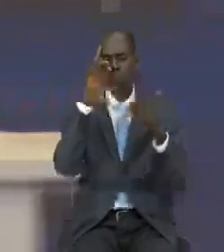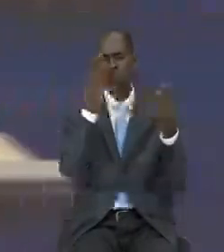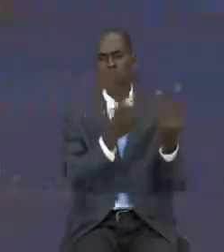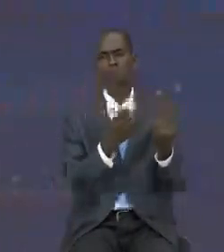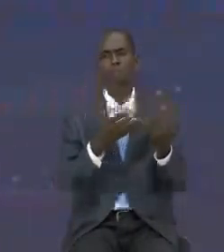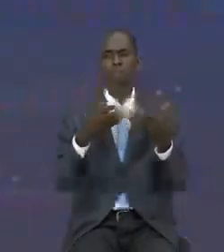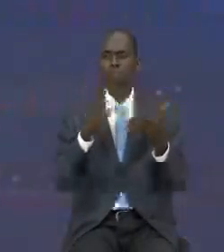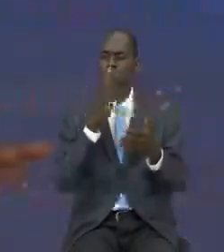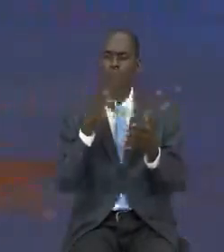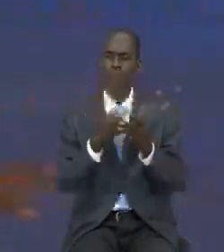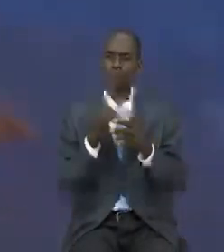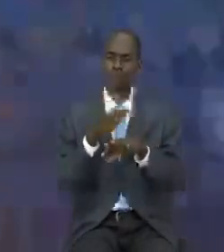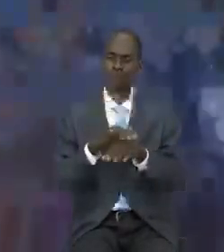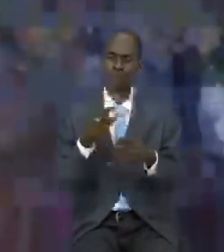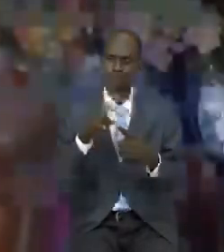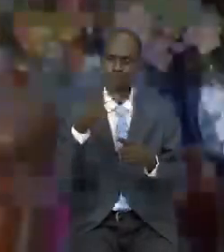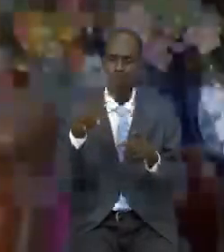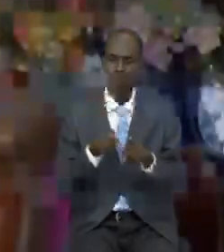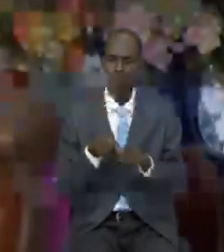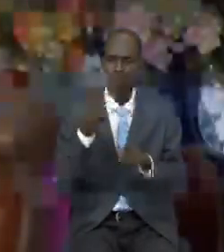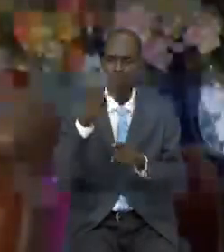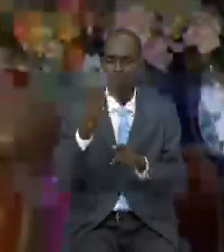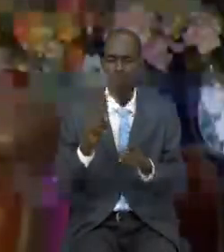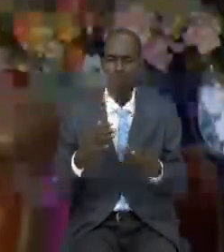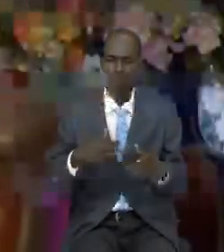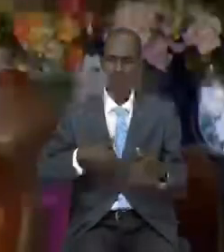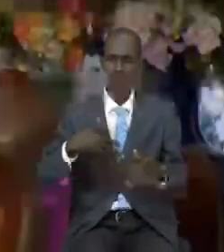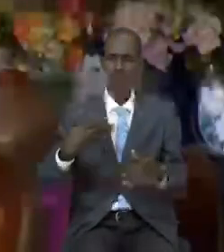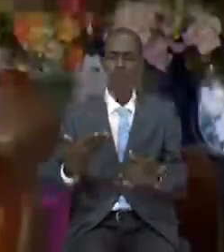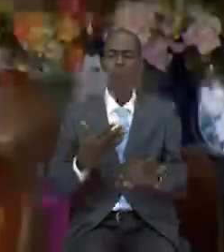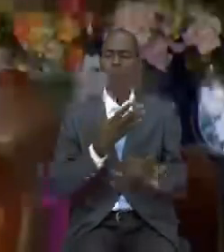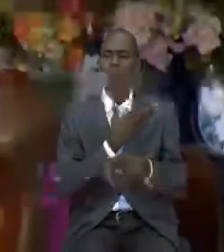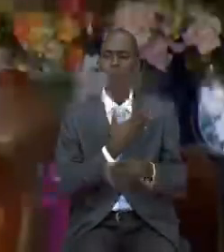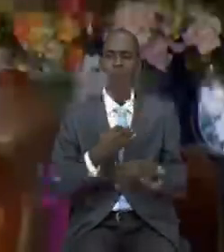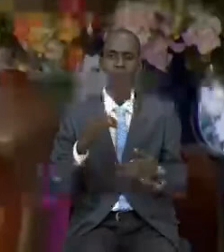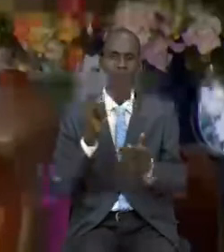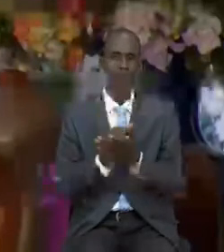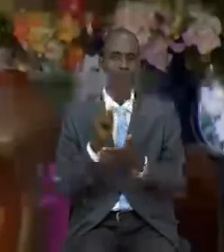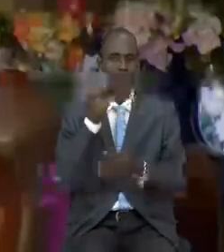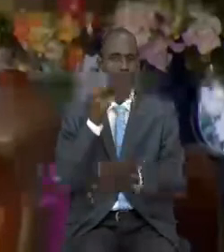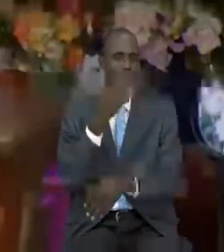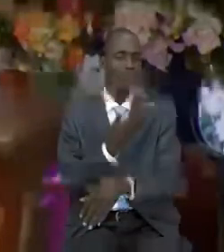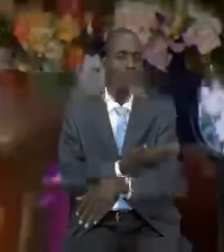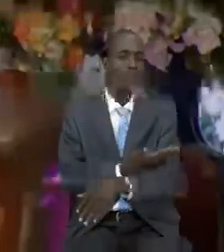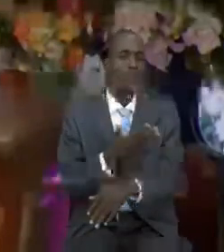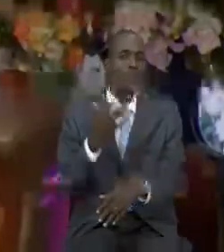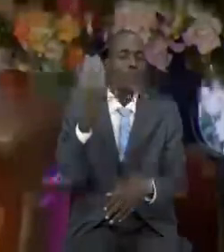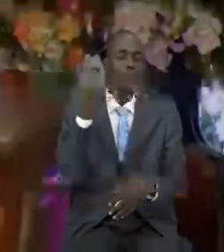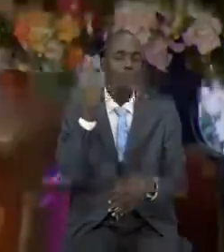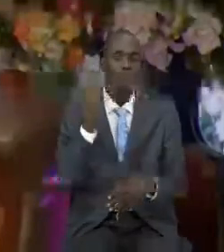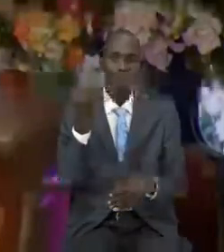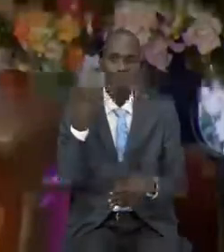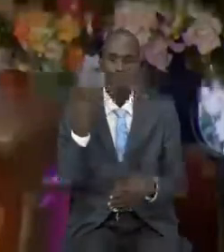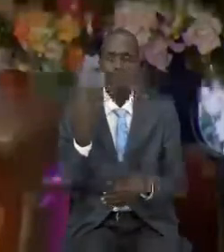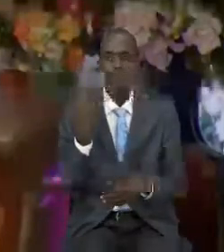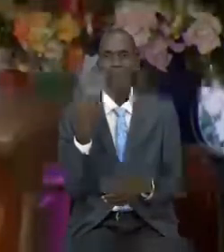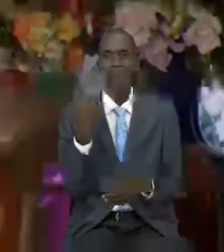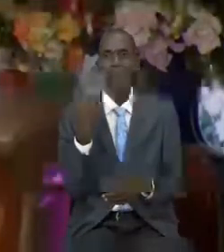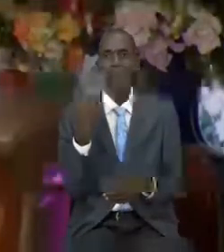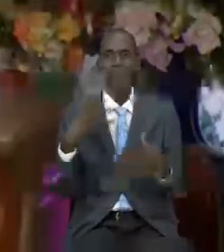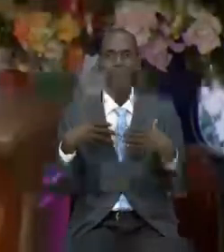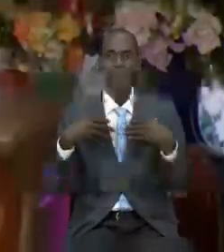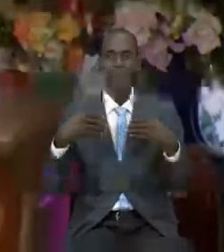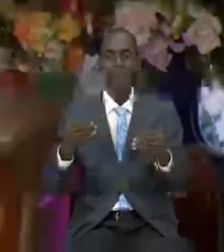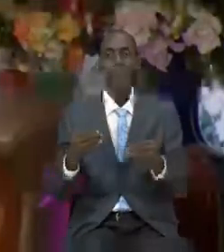And the daughter was healed and delivered that same hour because of